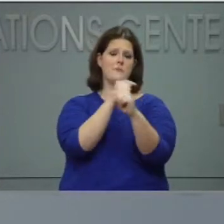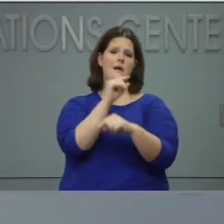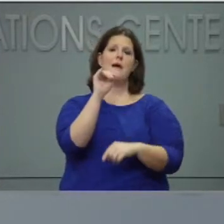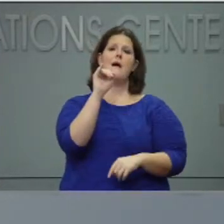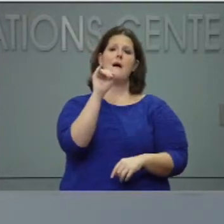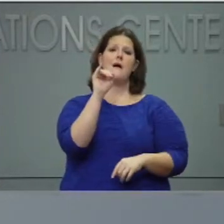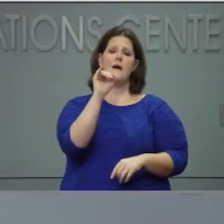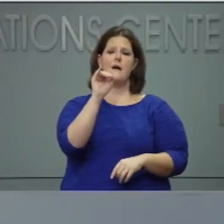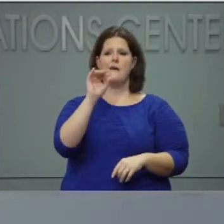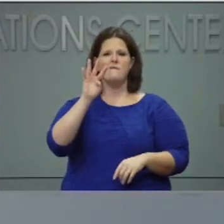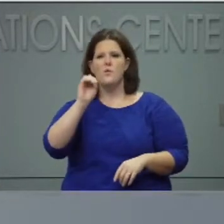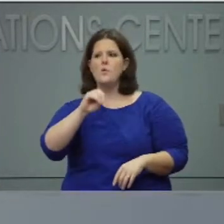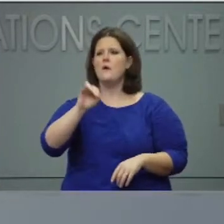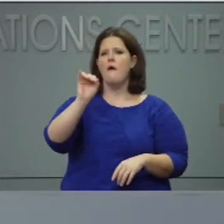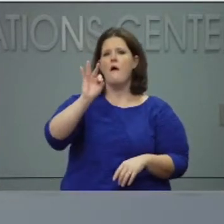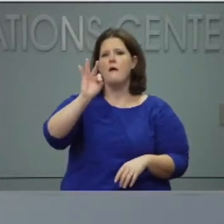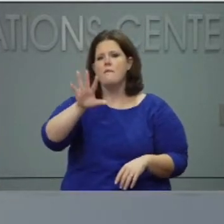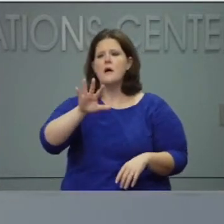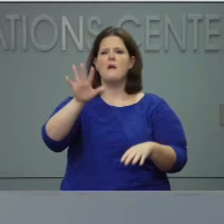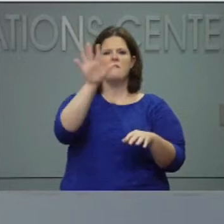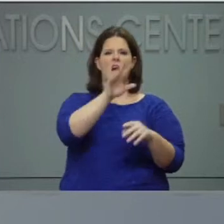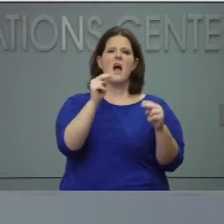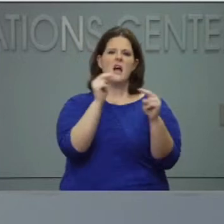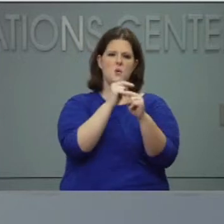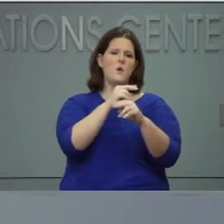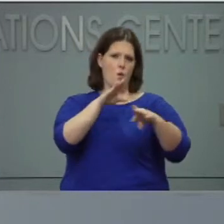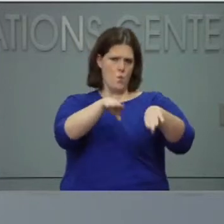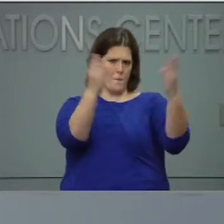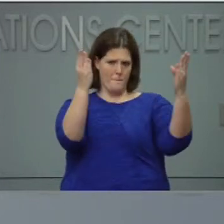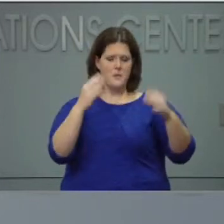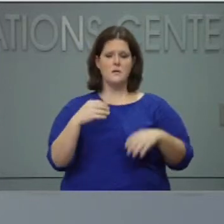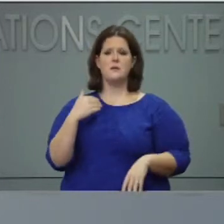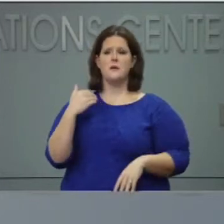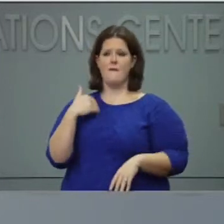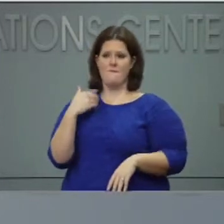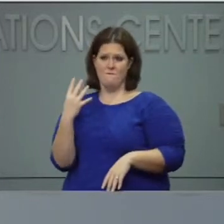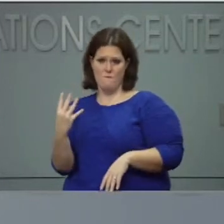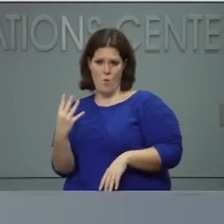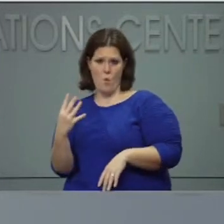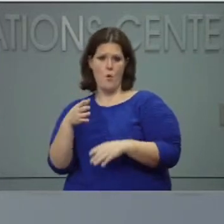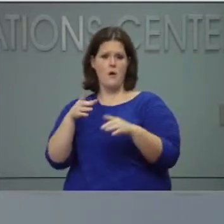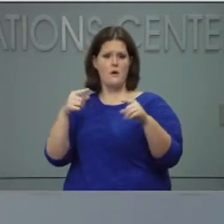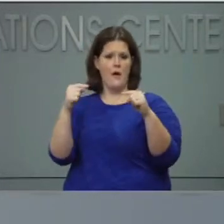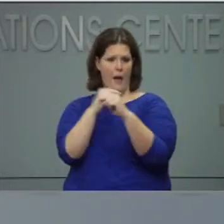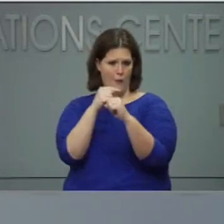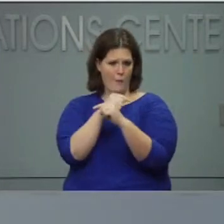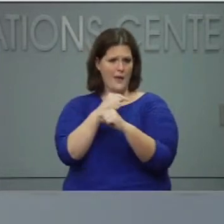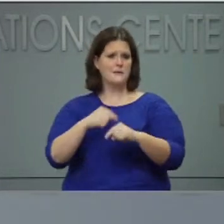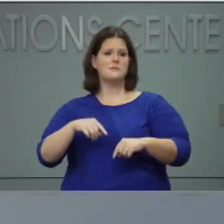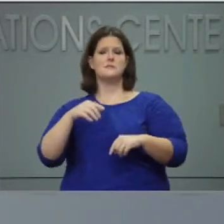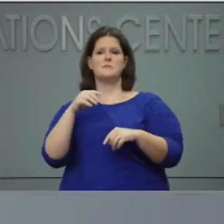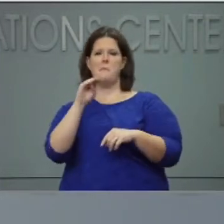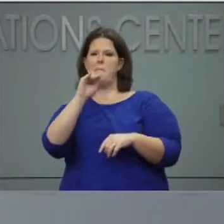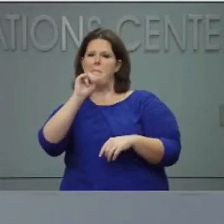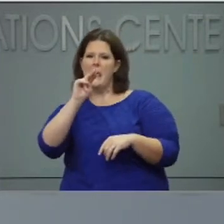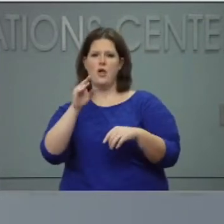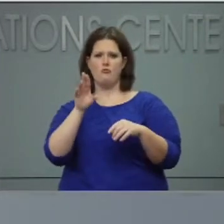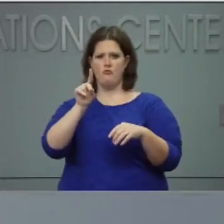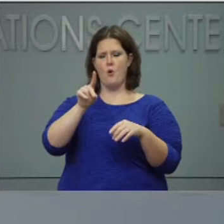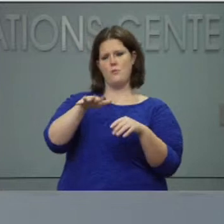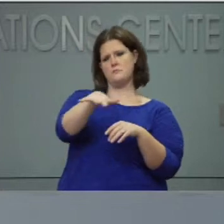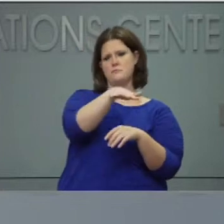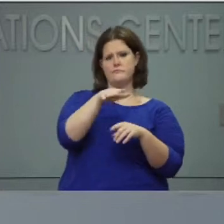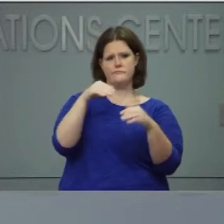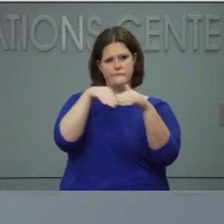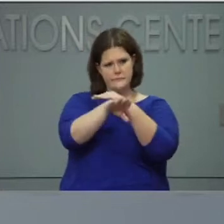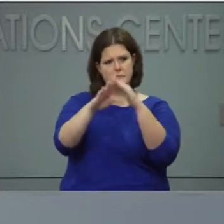and 49 secondary road closures that the North Carolina Department of Transportation is working to assess and reopen as